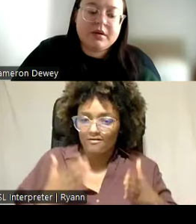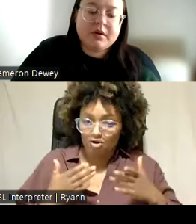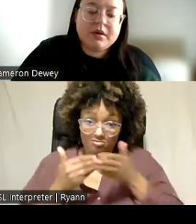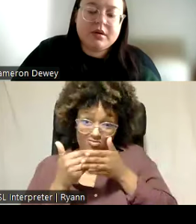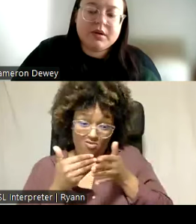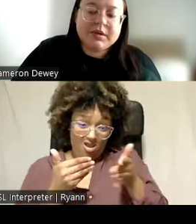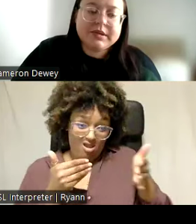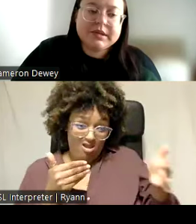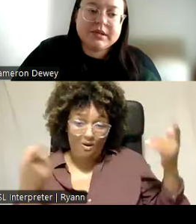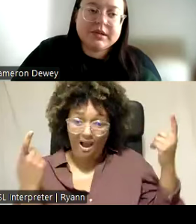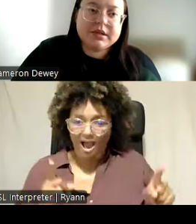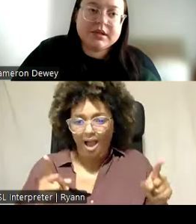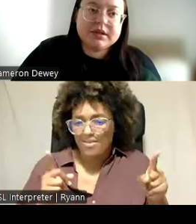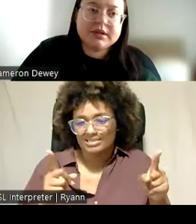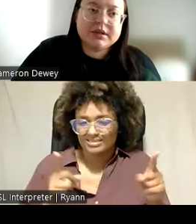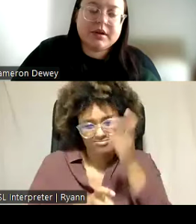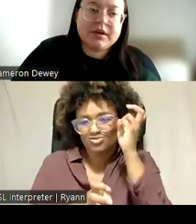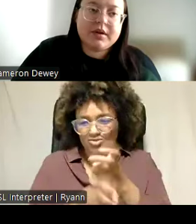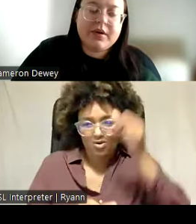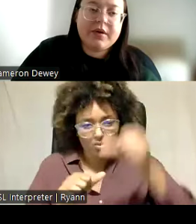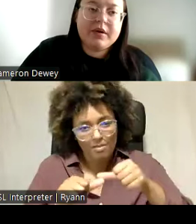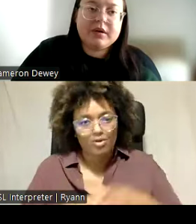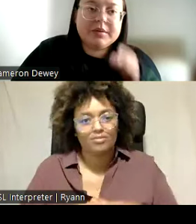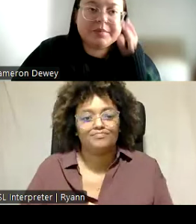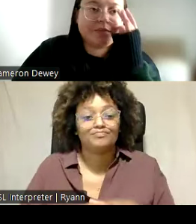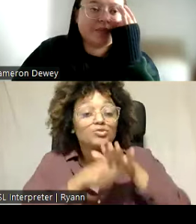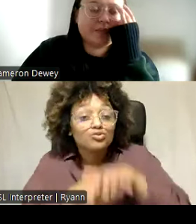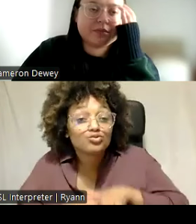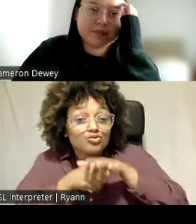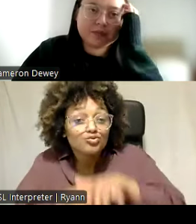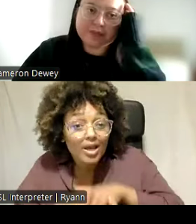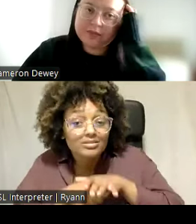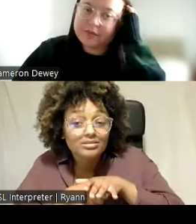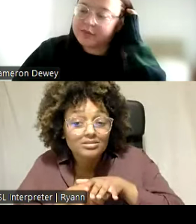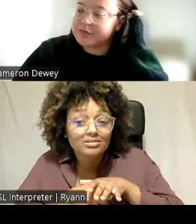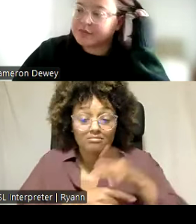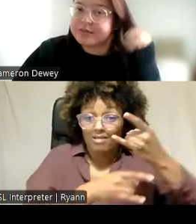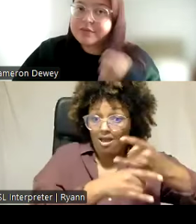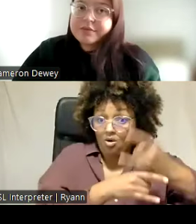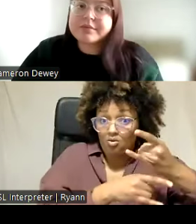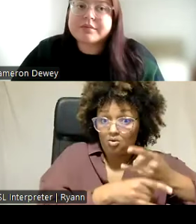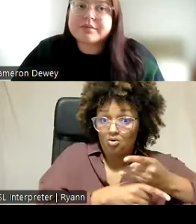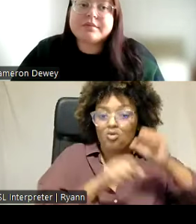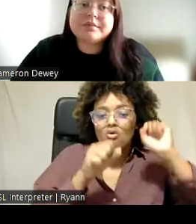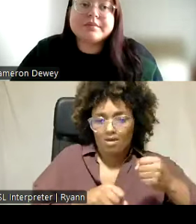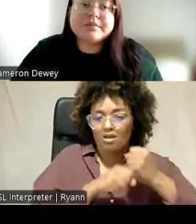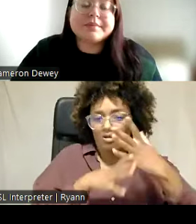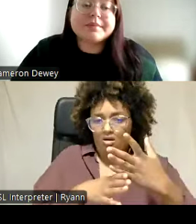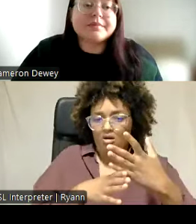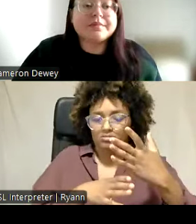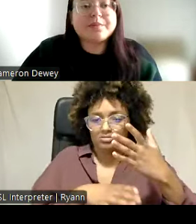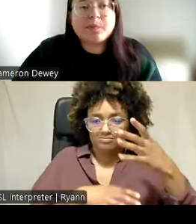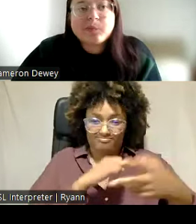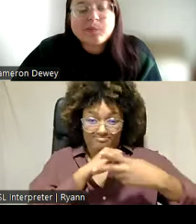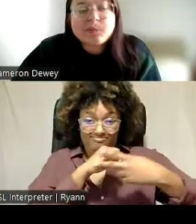Stress can also impair retrieval, as well as alcohol. Those can certainly worsen encoding, but I do want